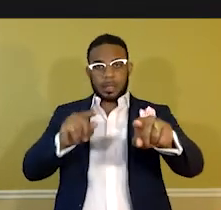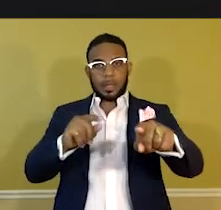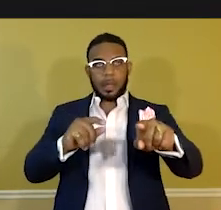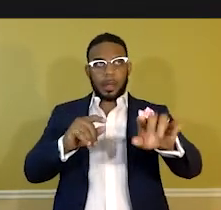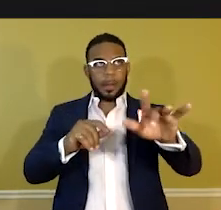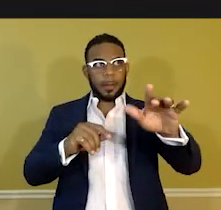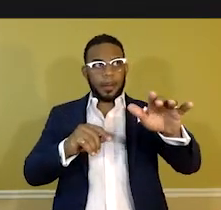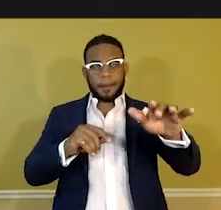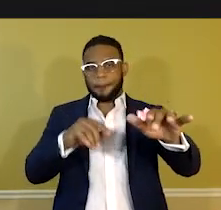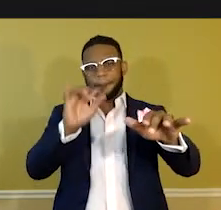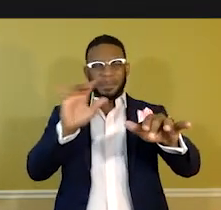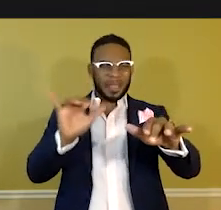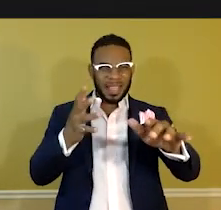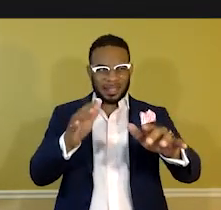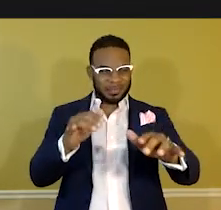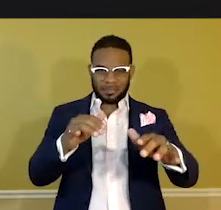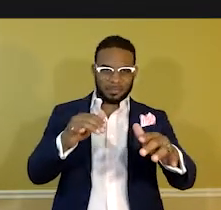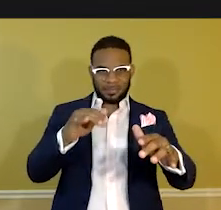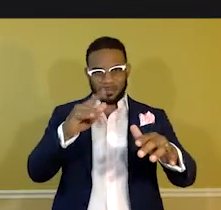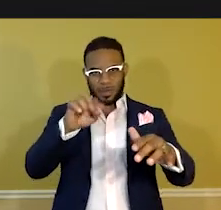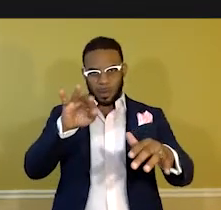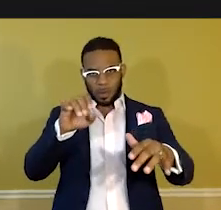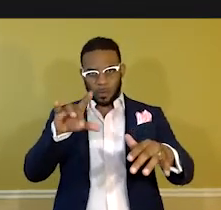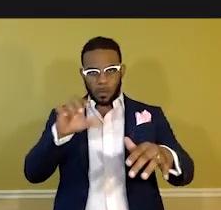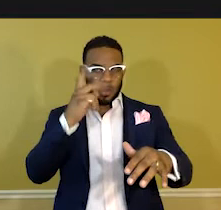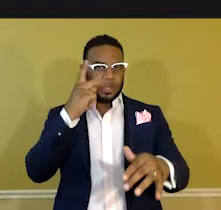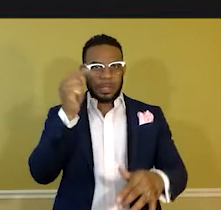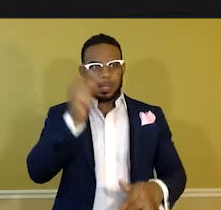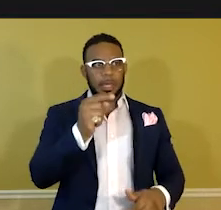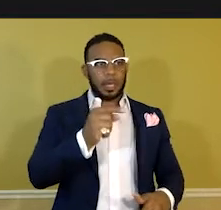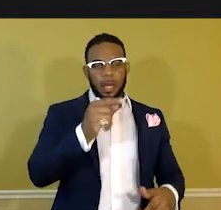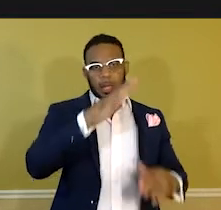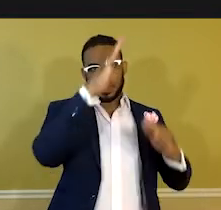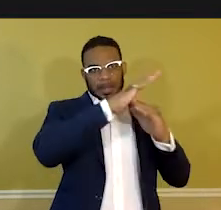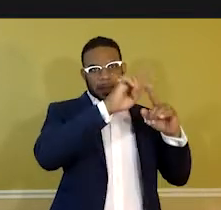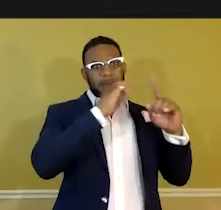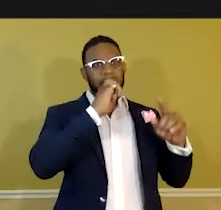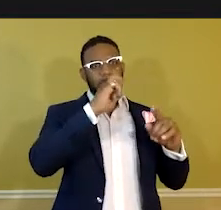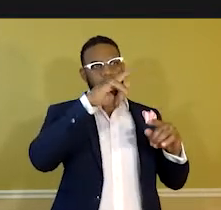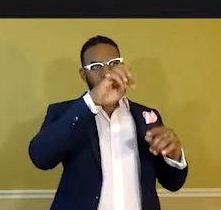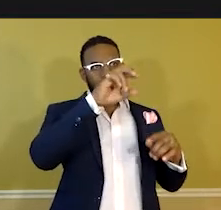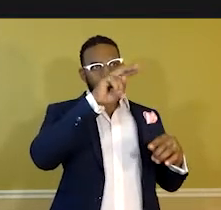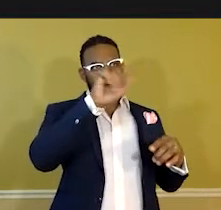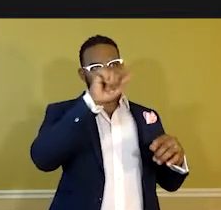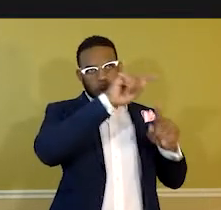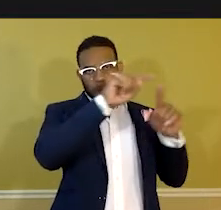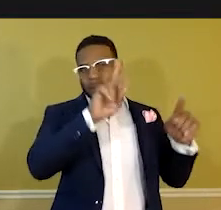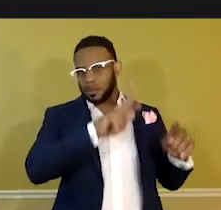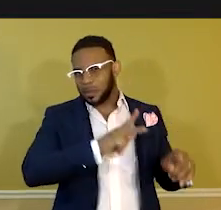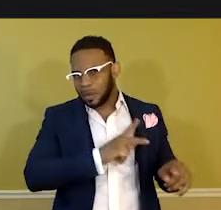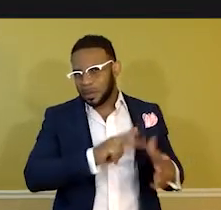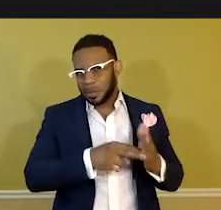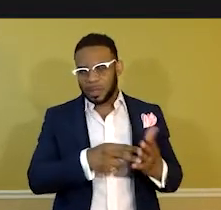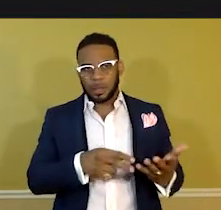a, this is kind of like a sample portfolio and you'll see a, on the top, that's a persona, um, which basically,